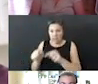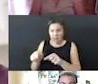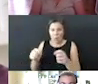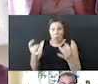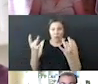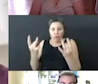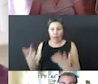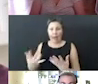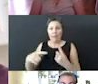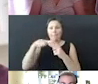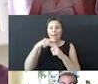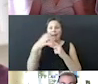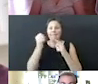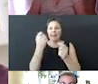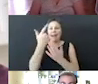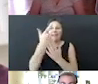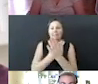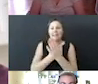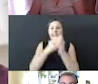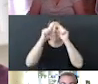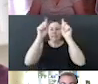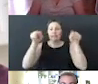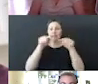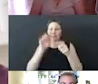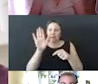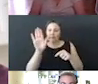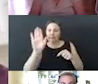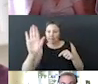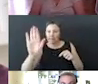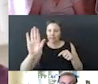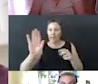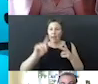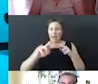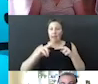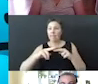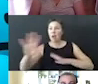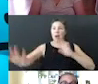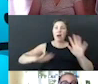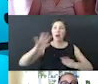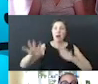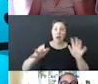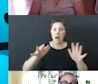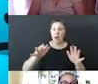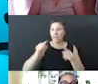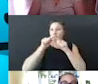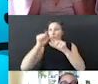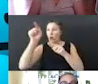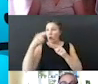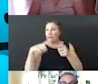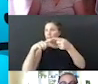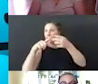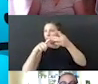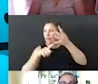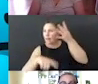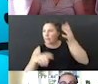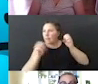admissions and appointments so we don't miss things. So the last slide, please. So the hope is when you know your